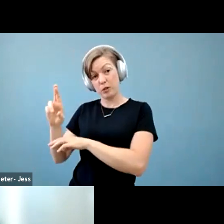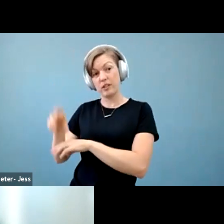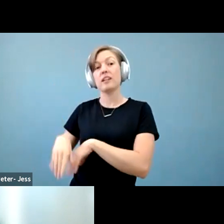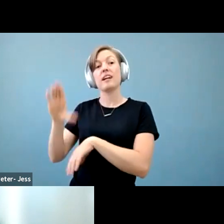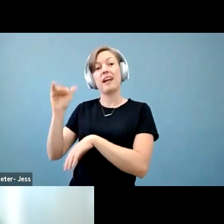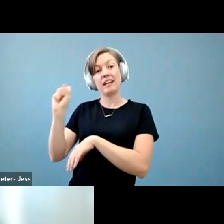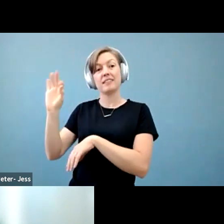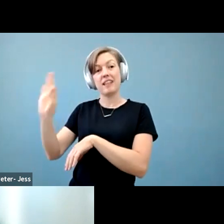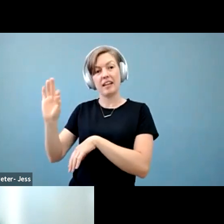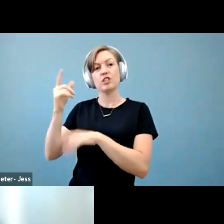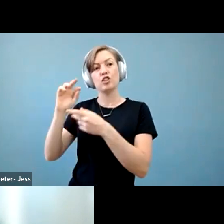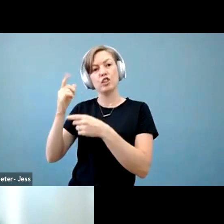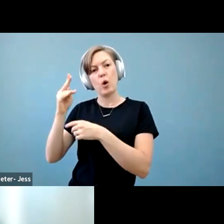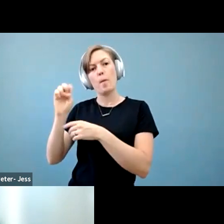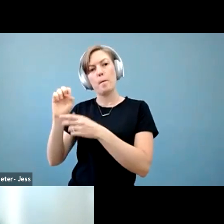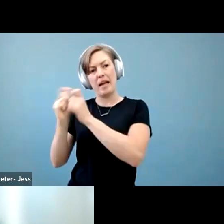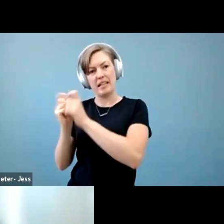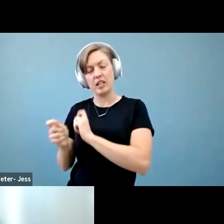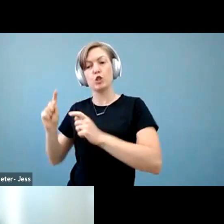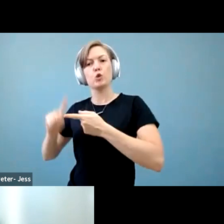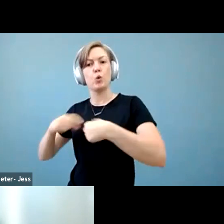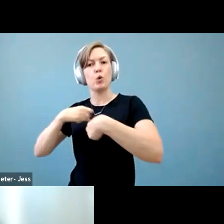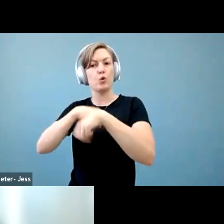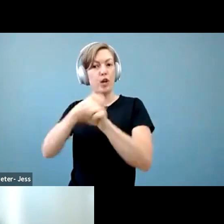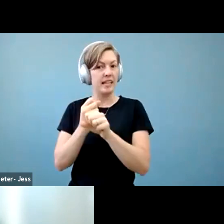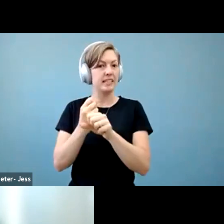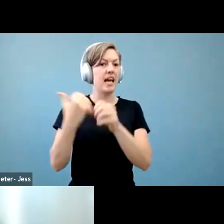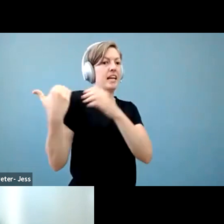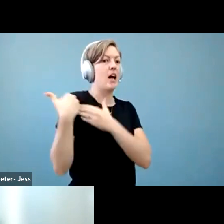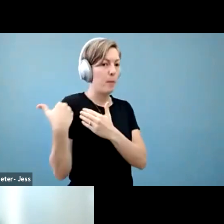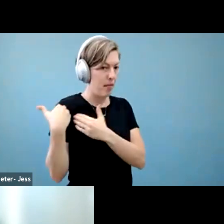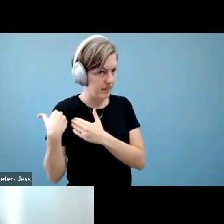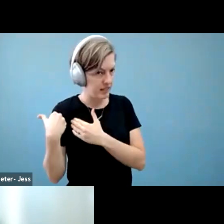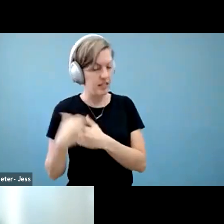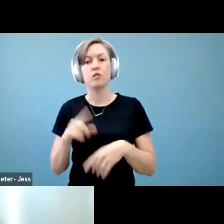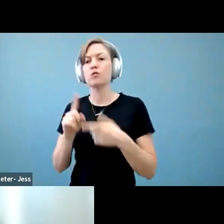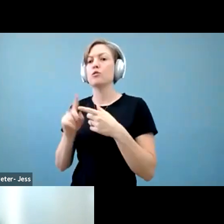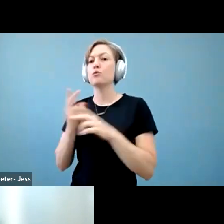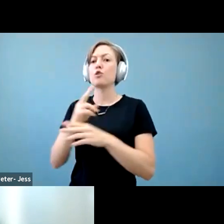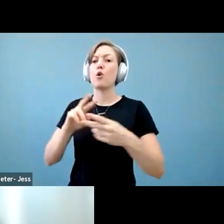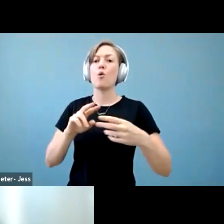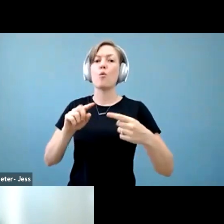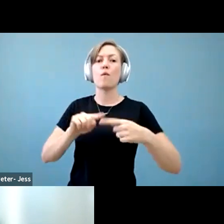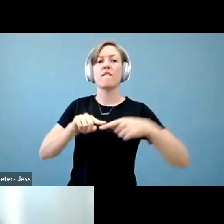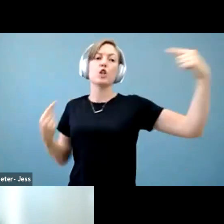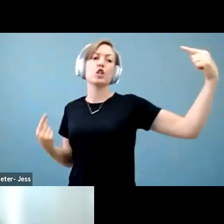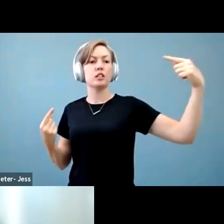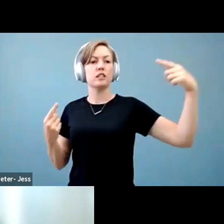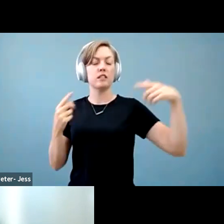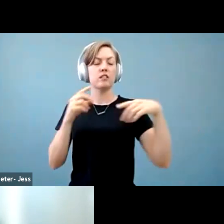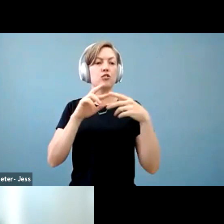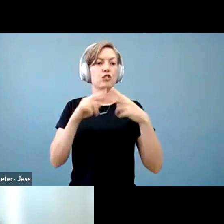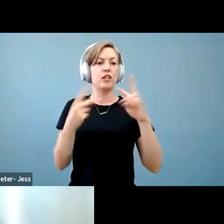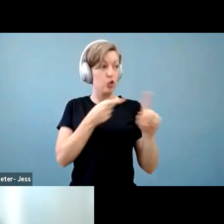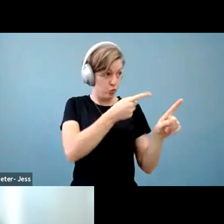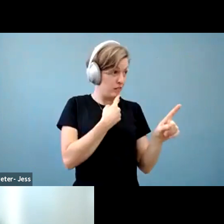editing, to create accountability. We can use a reverse genetics approach and say, you said this mutation did